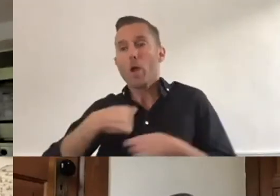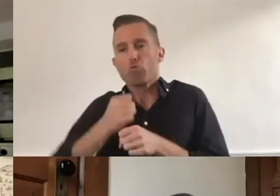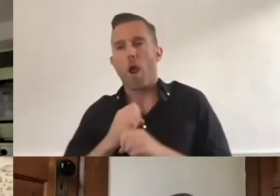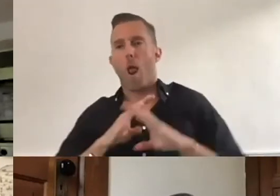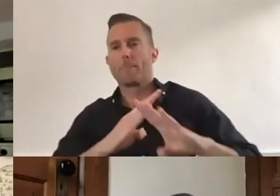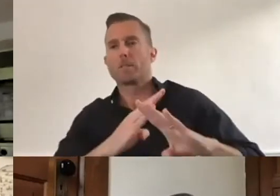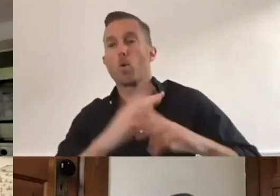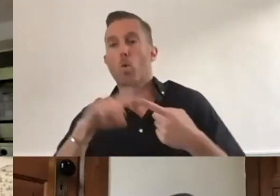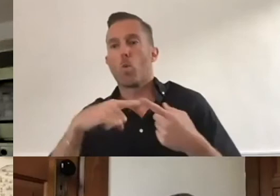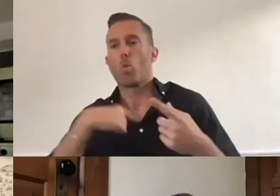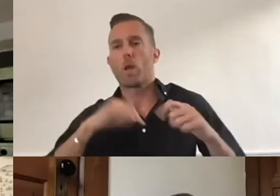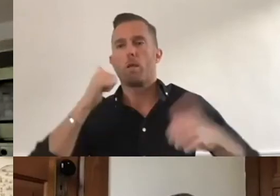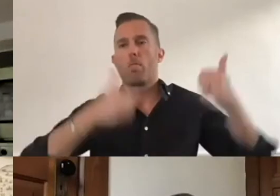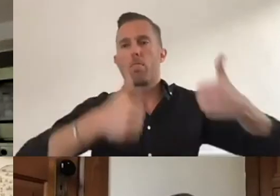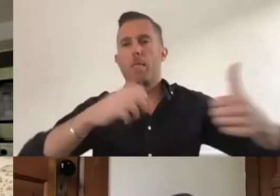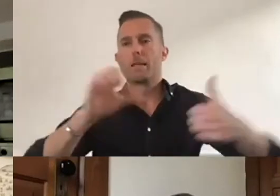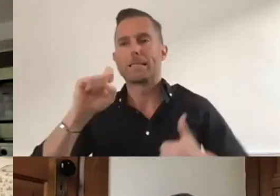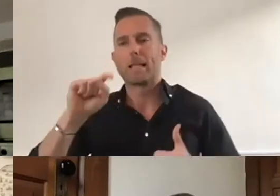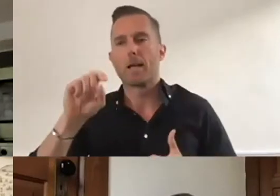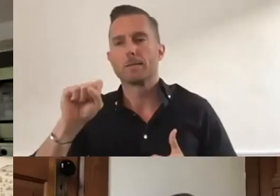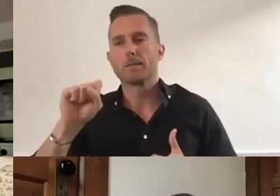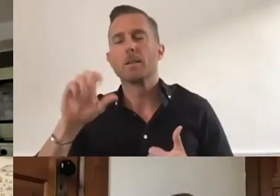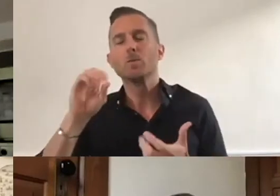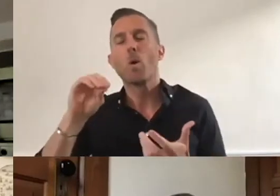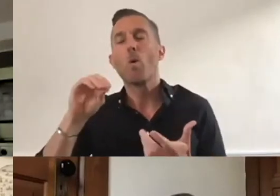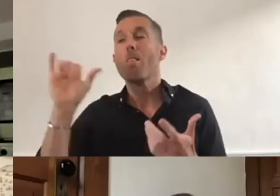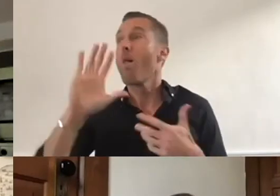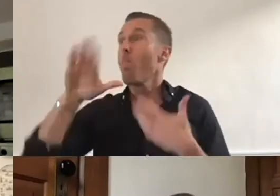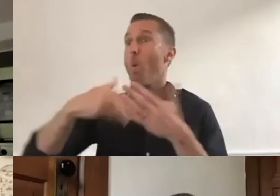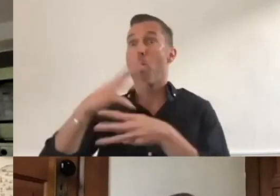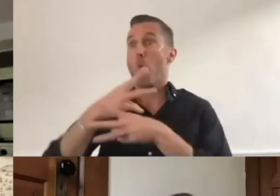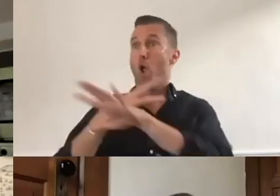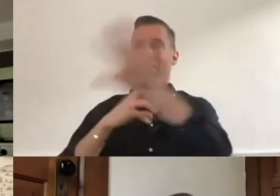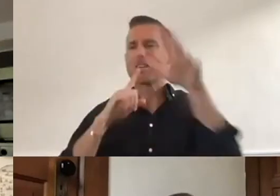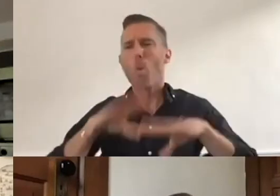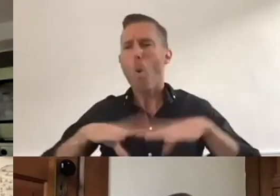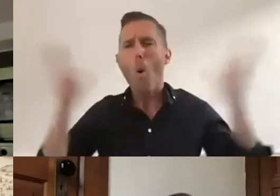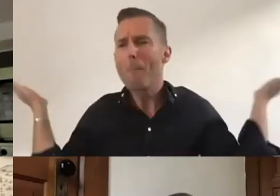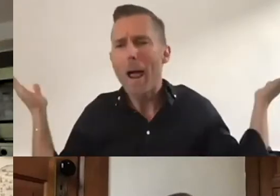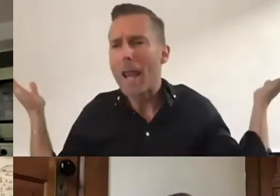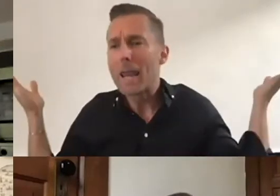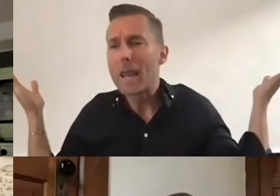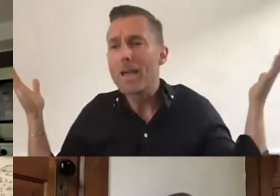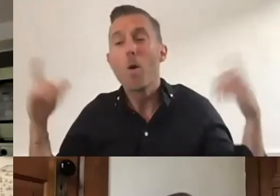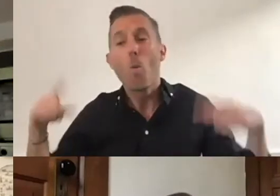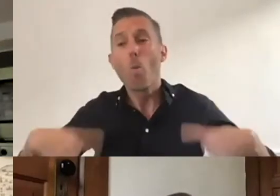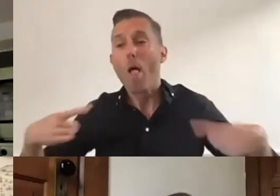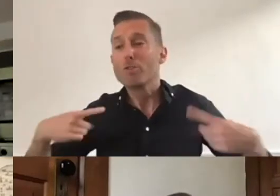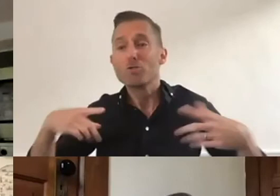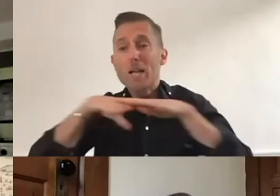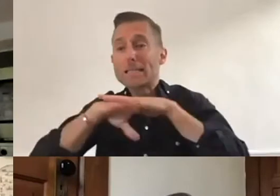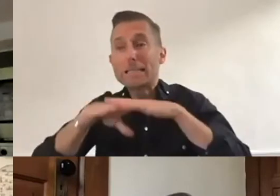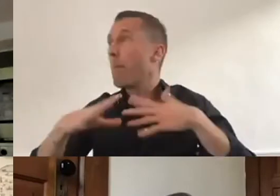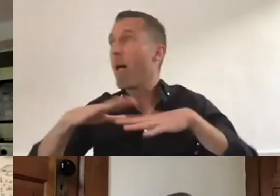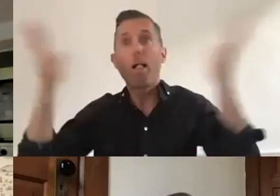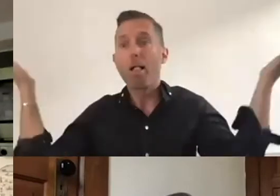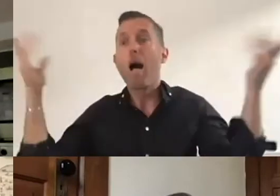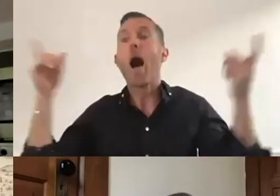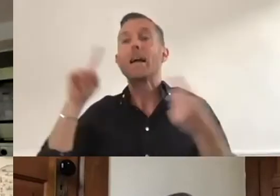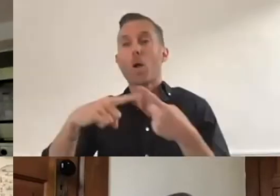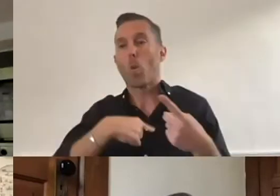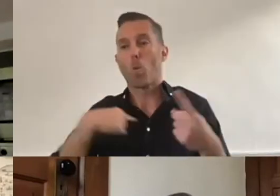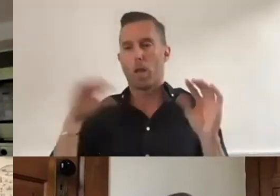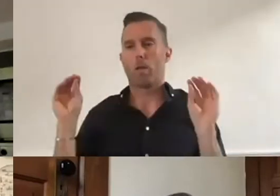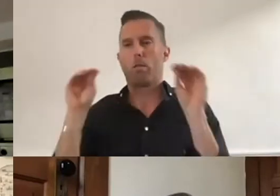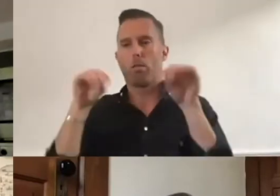sets. Just like the whole world is a big open, potentially wheelchair and mobility